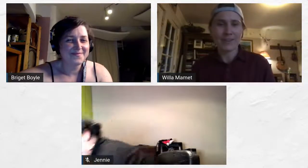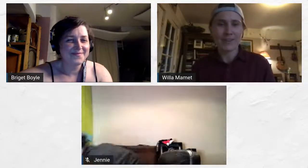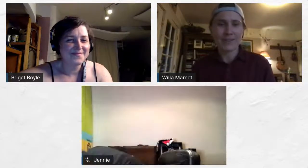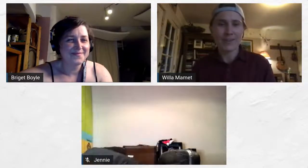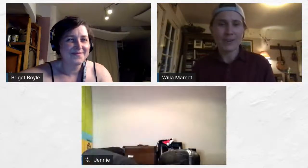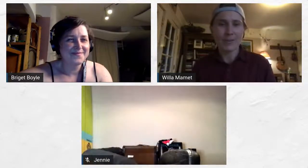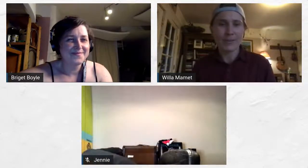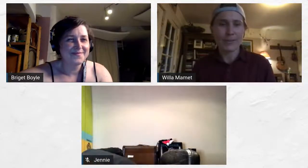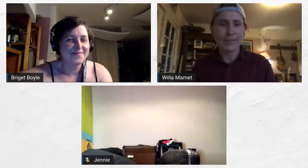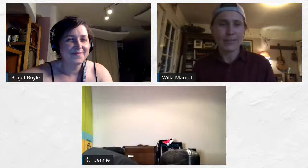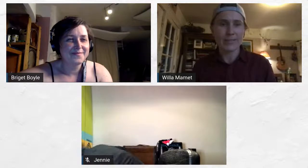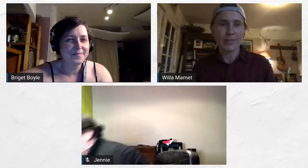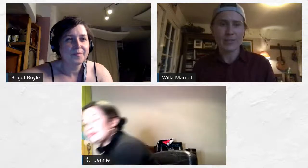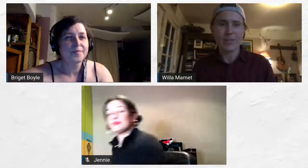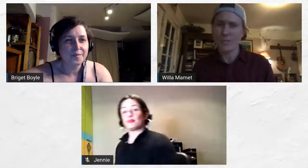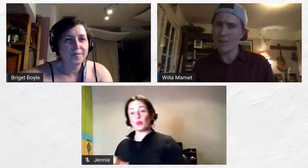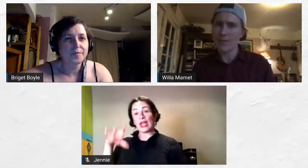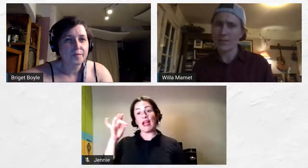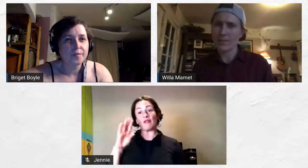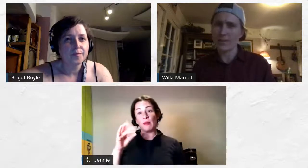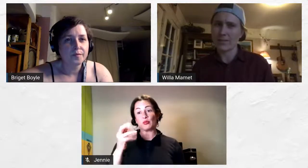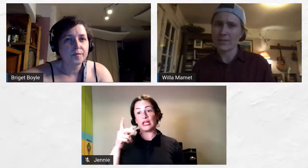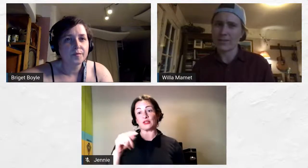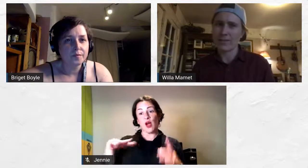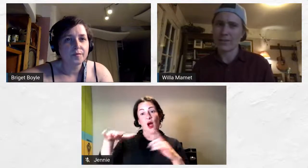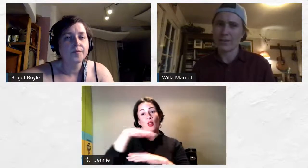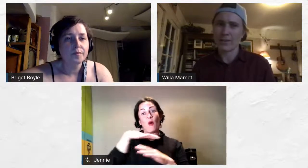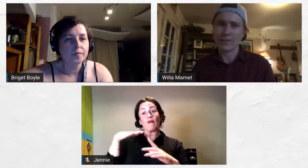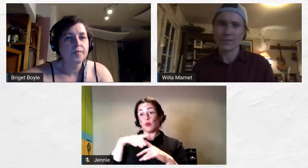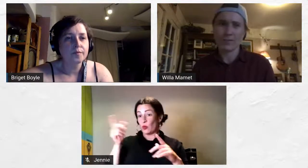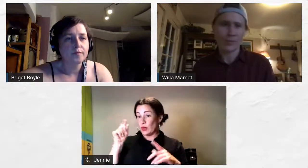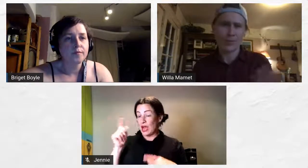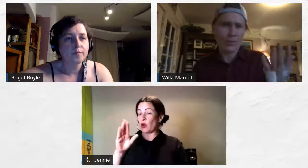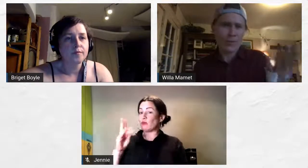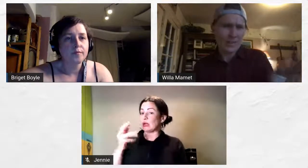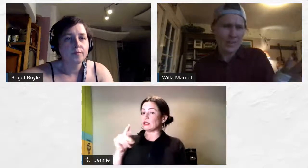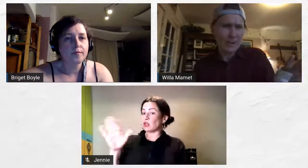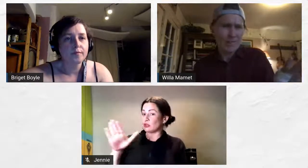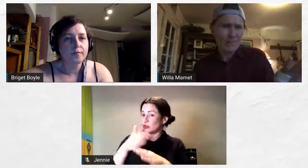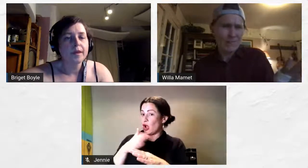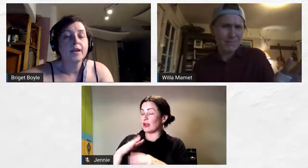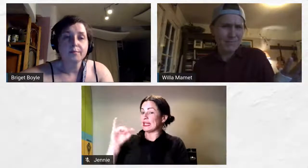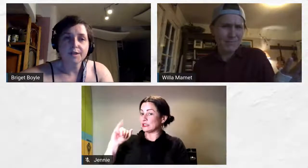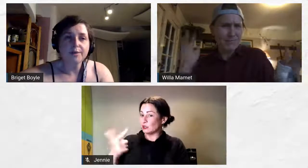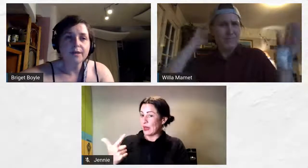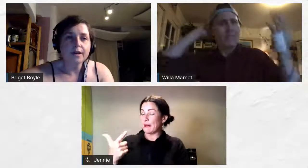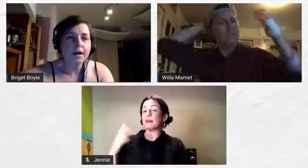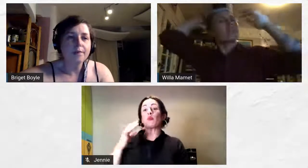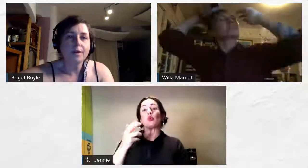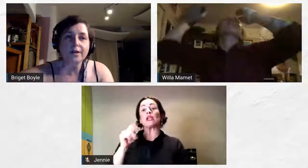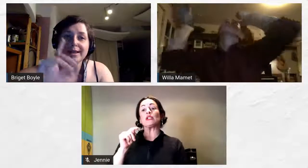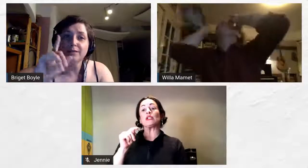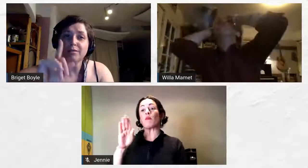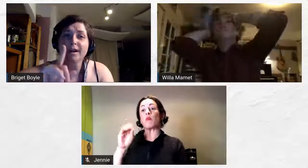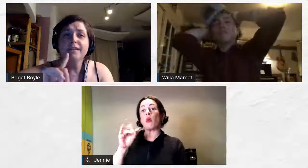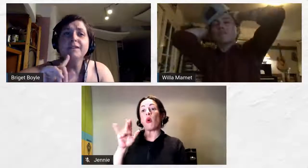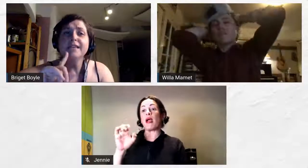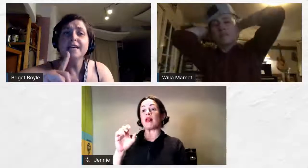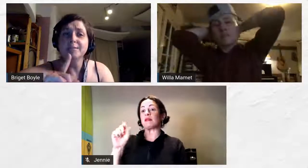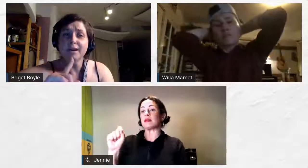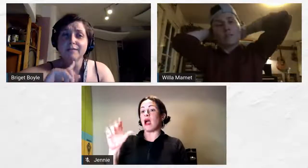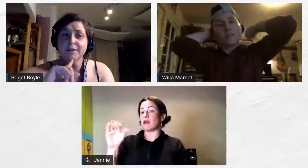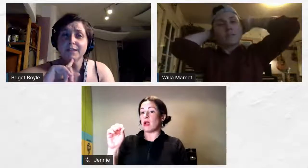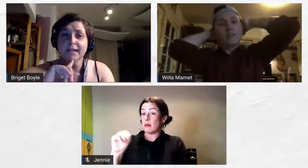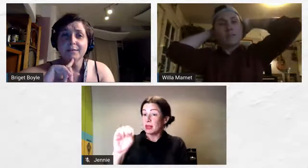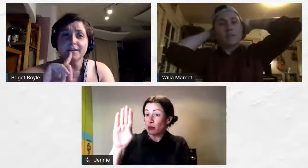find her all over the place. Bridget Songs on Instagram and bridgetboyle.com. bridgetboyle.com. Notice I do not have a